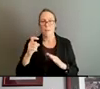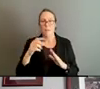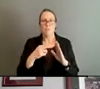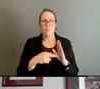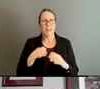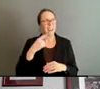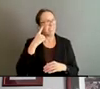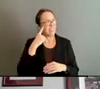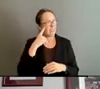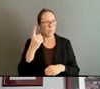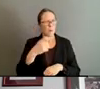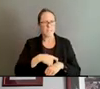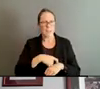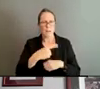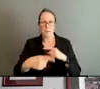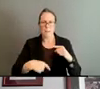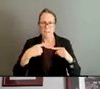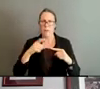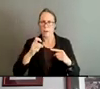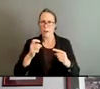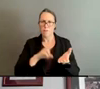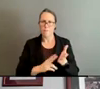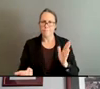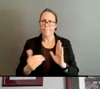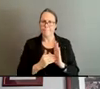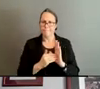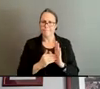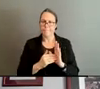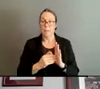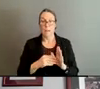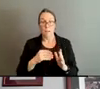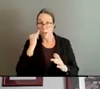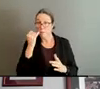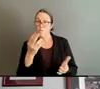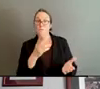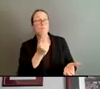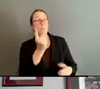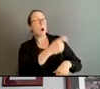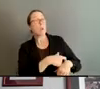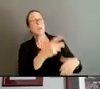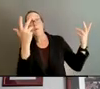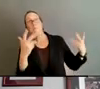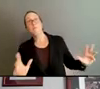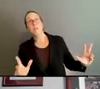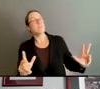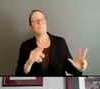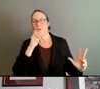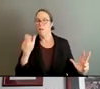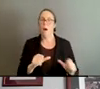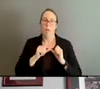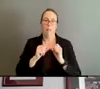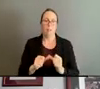I think it's once a year. And so just because you register one time doesn't mean that that information will continue to roll